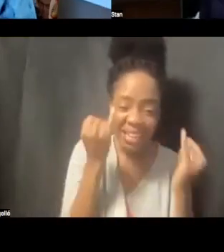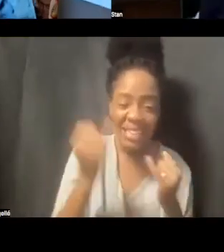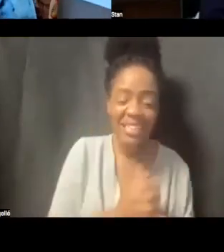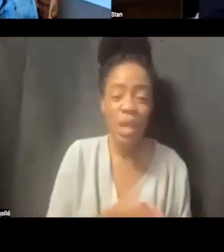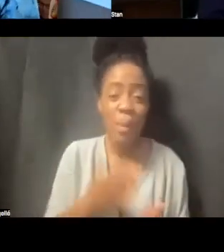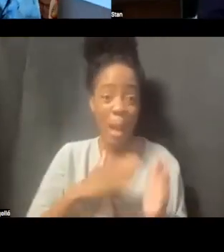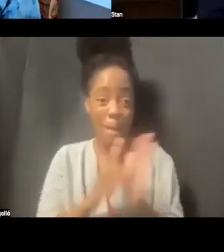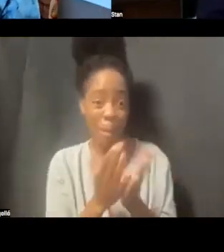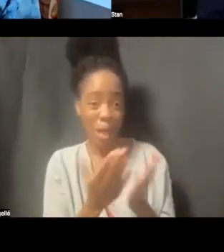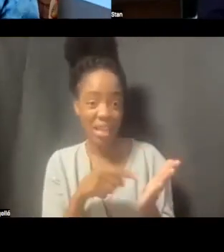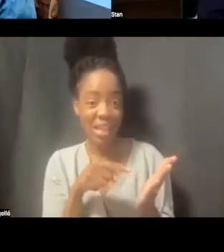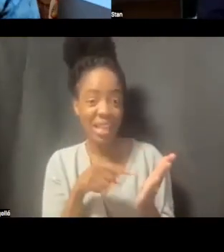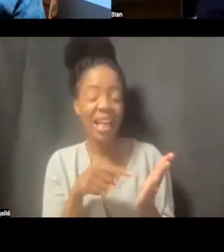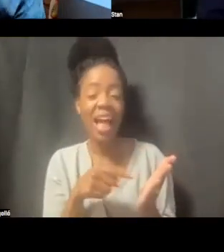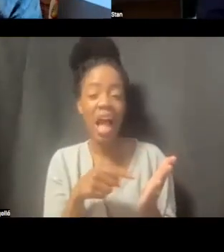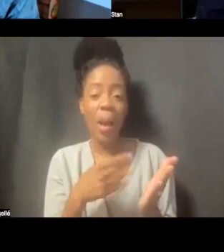book. My coming out with my book,